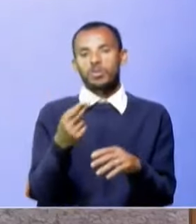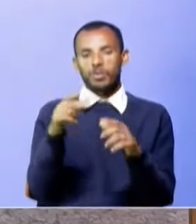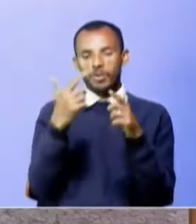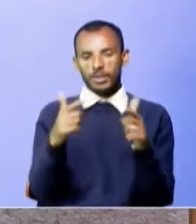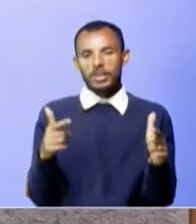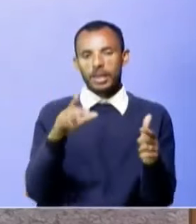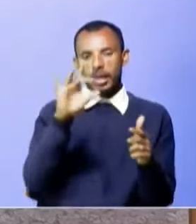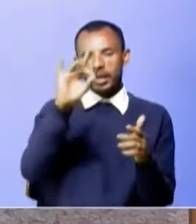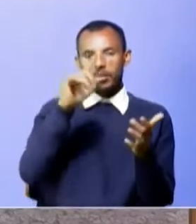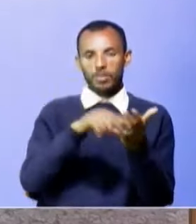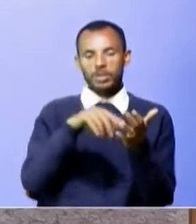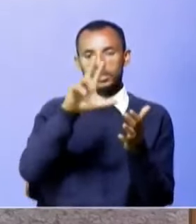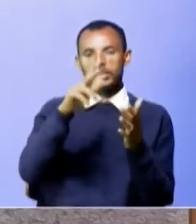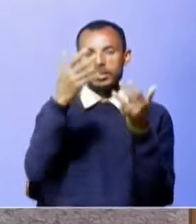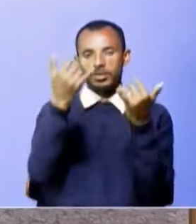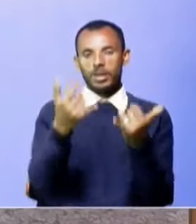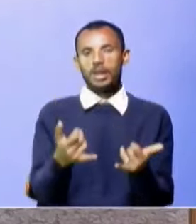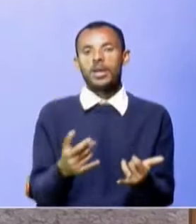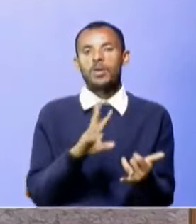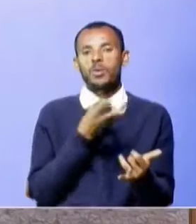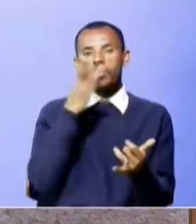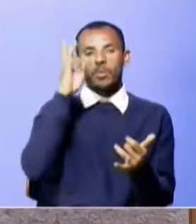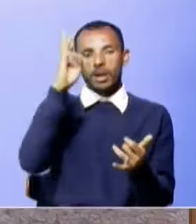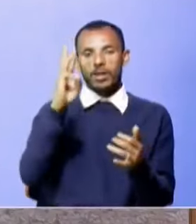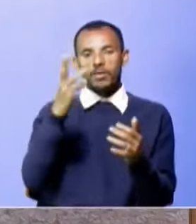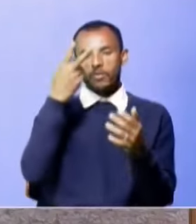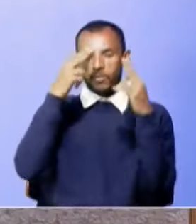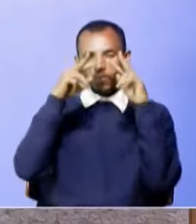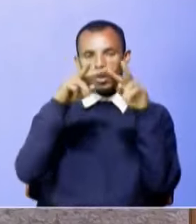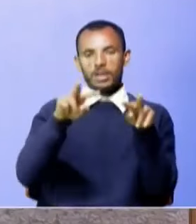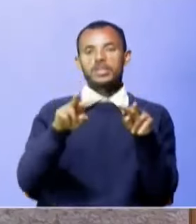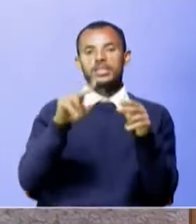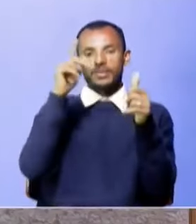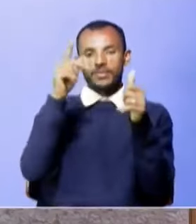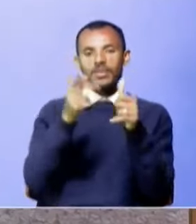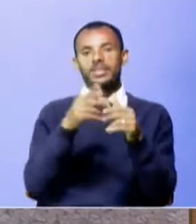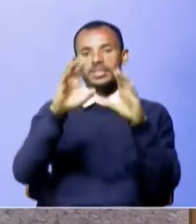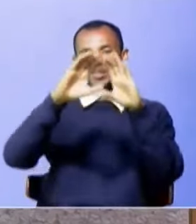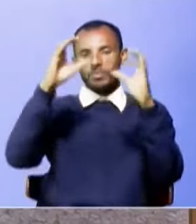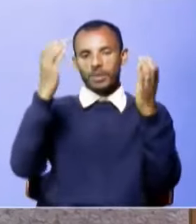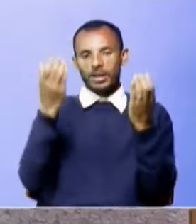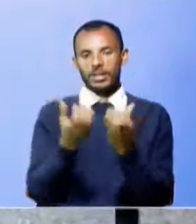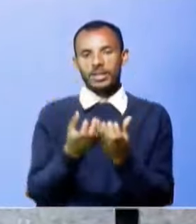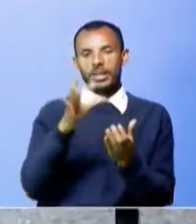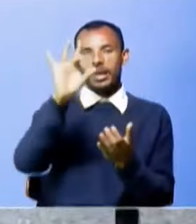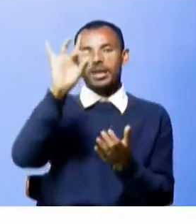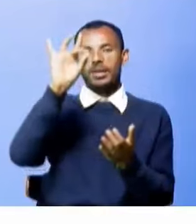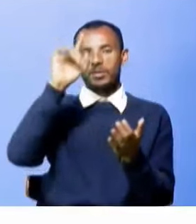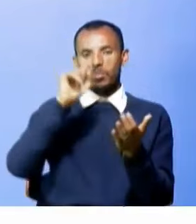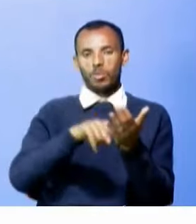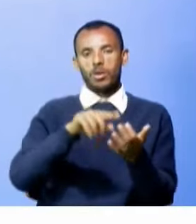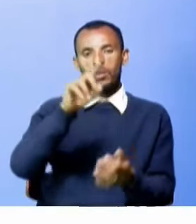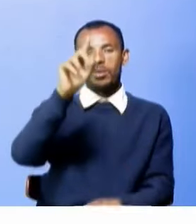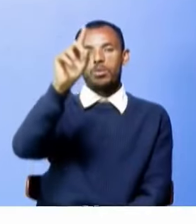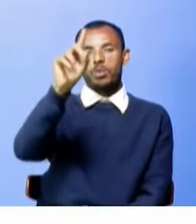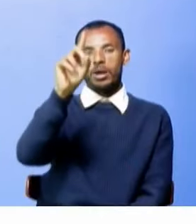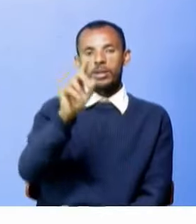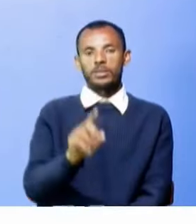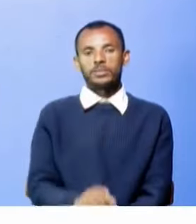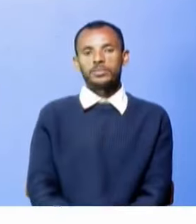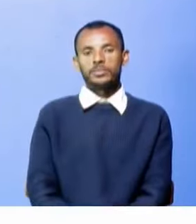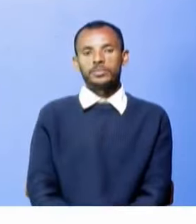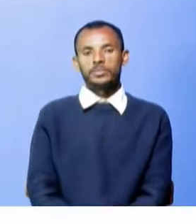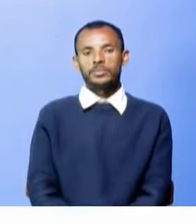8.3. But for today, we will be focusing on the first part, which is 8.1.